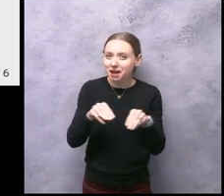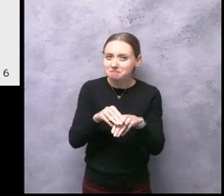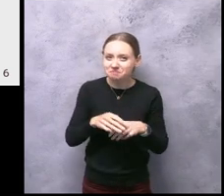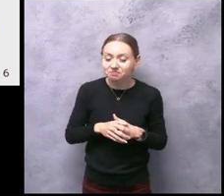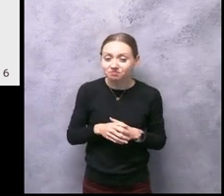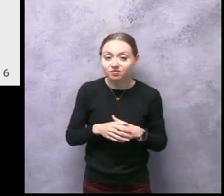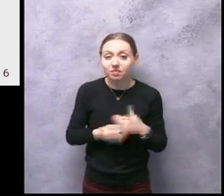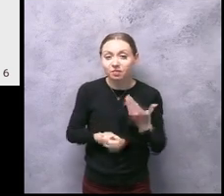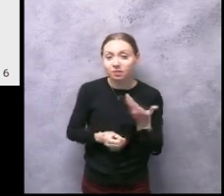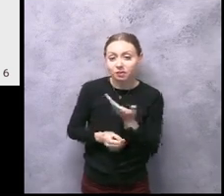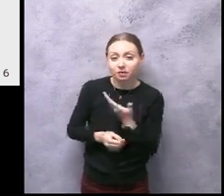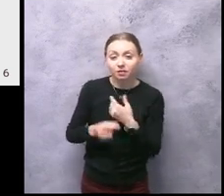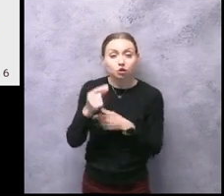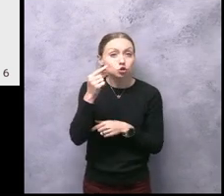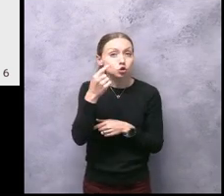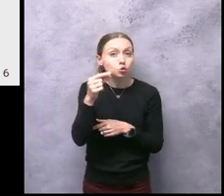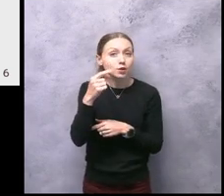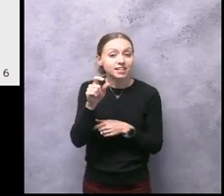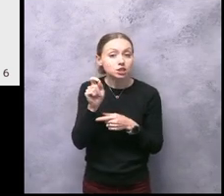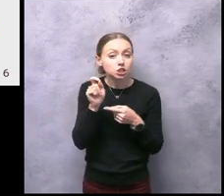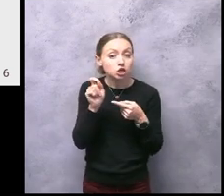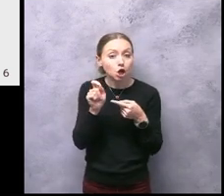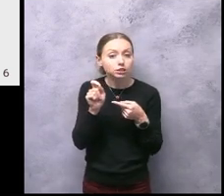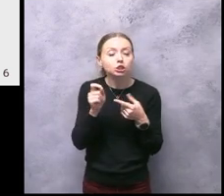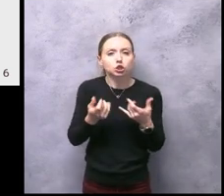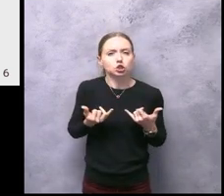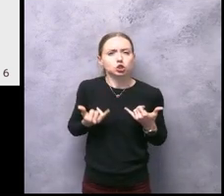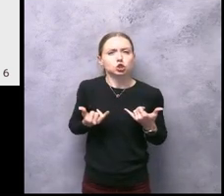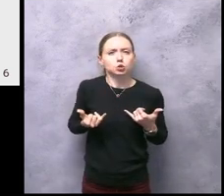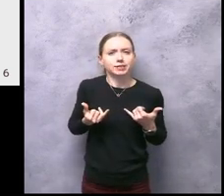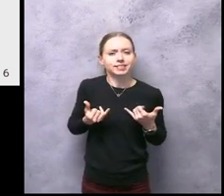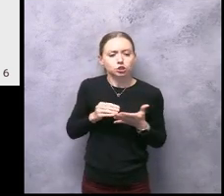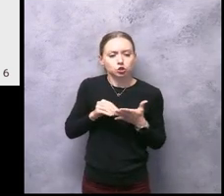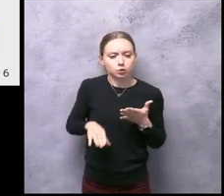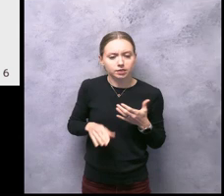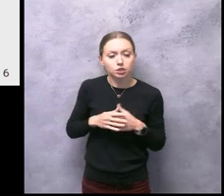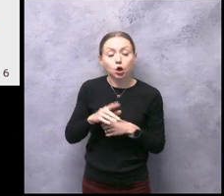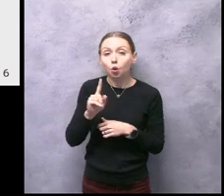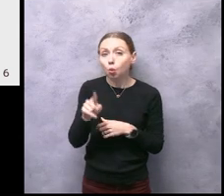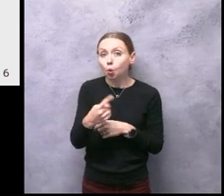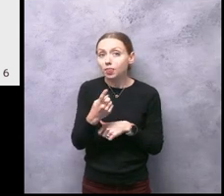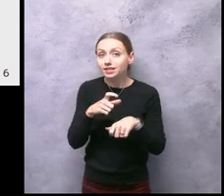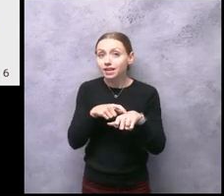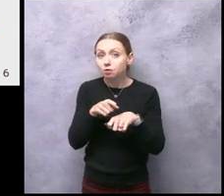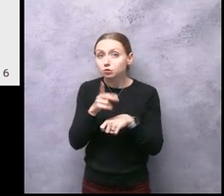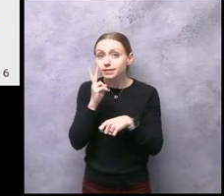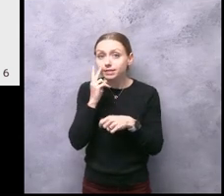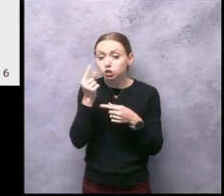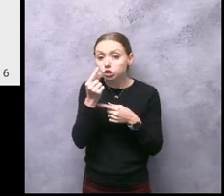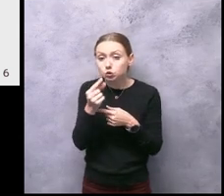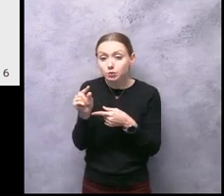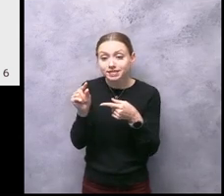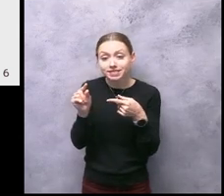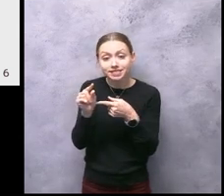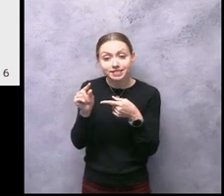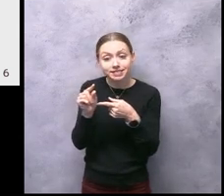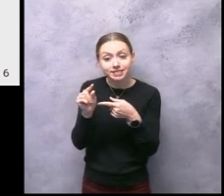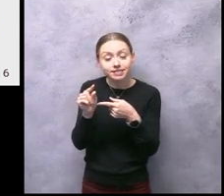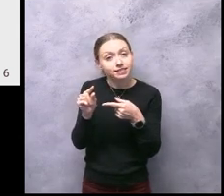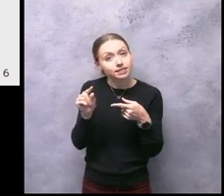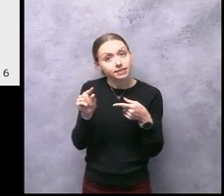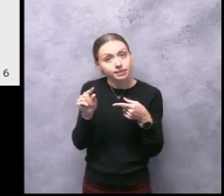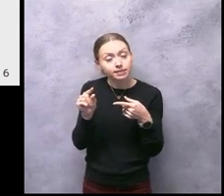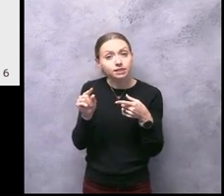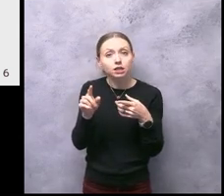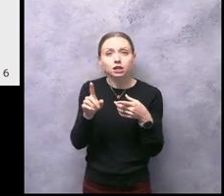in this case, the green dots are the current students. The only time you see green is in an area where no students, no